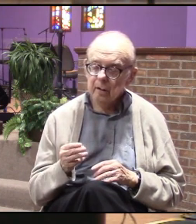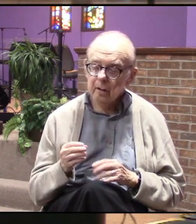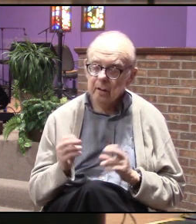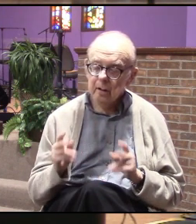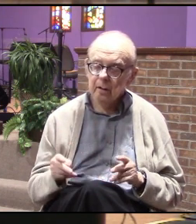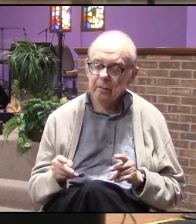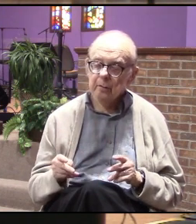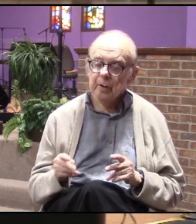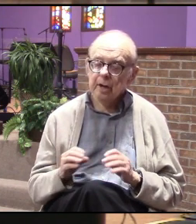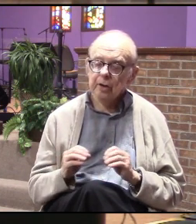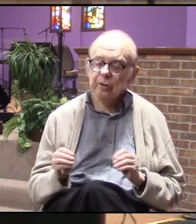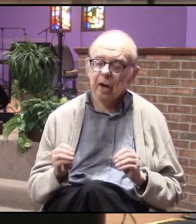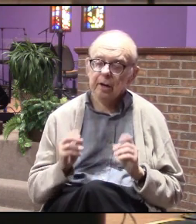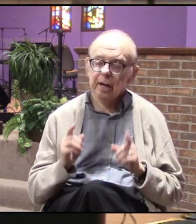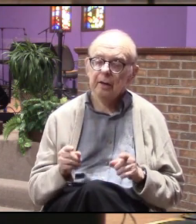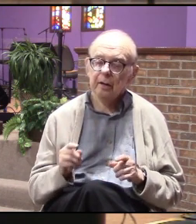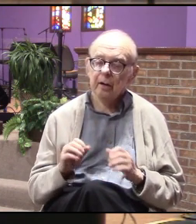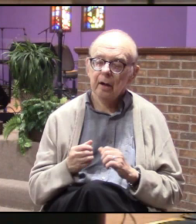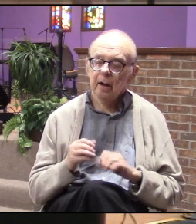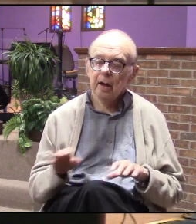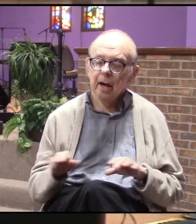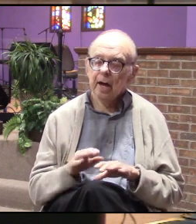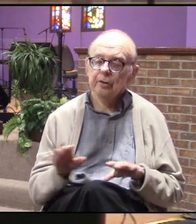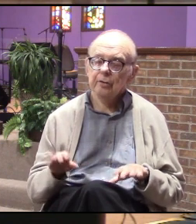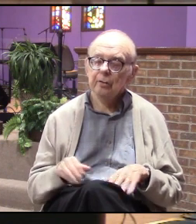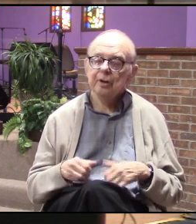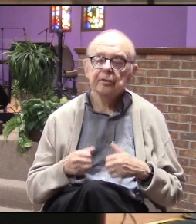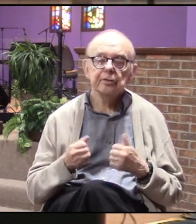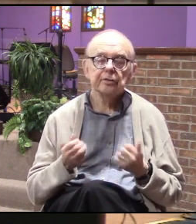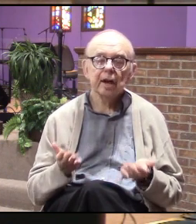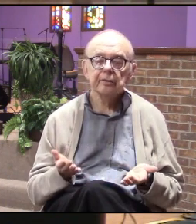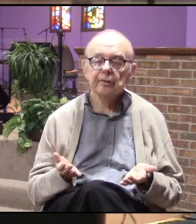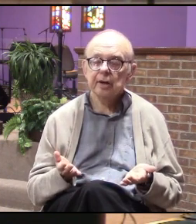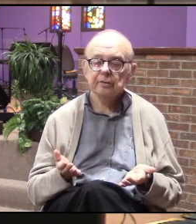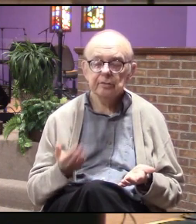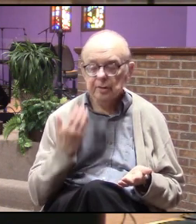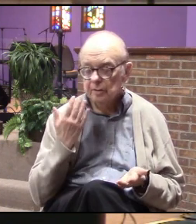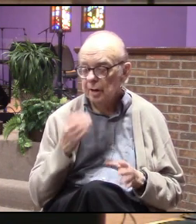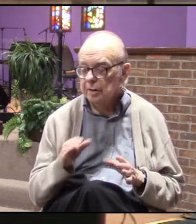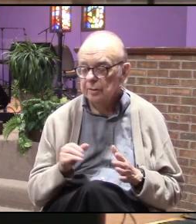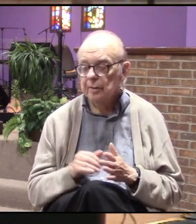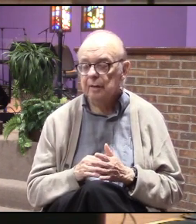nobody had taught him how to do a sacrifice.